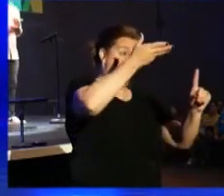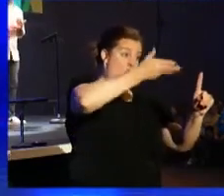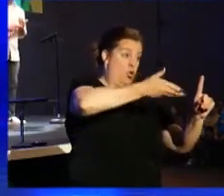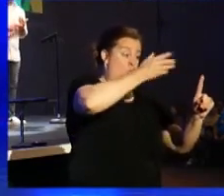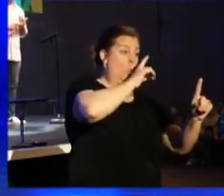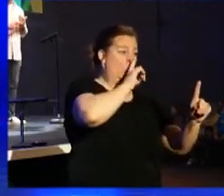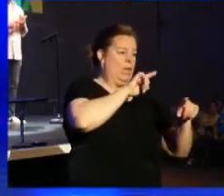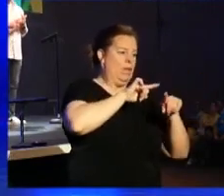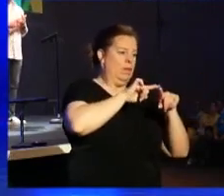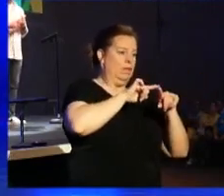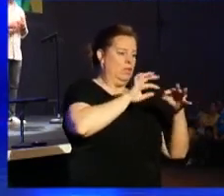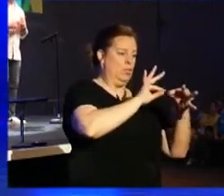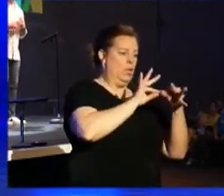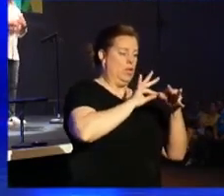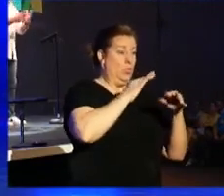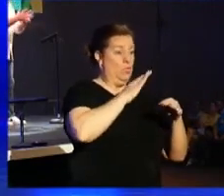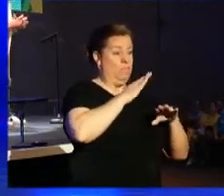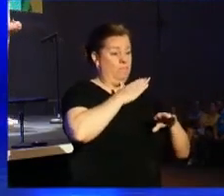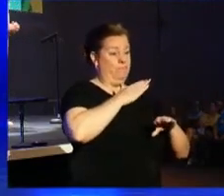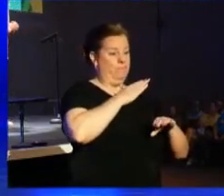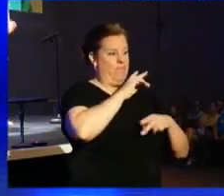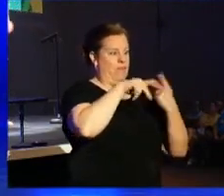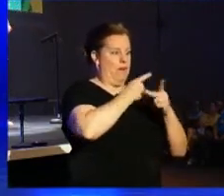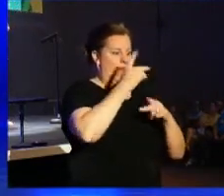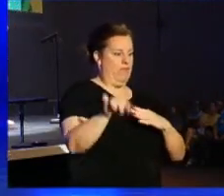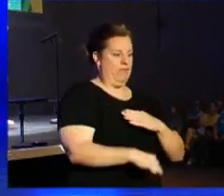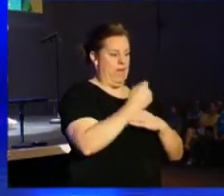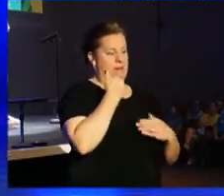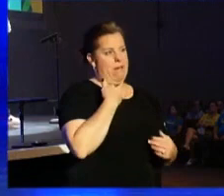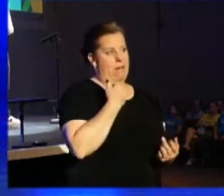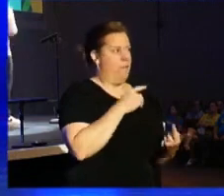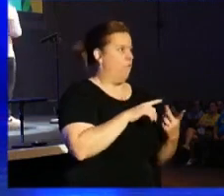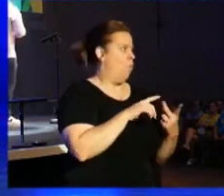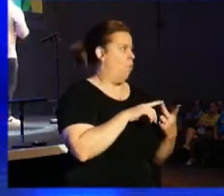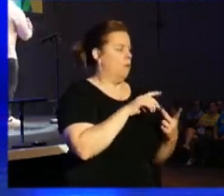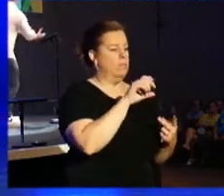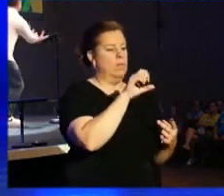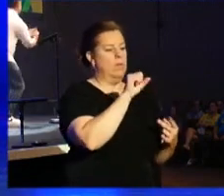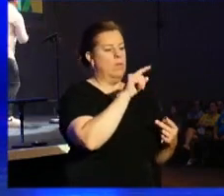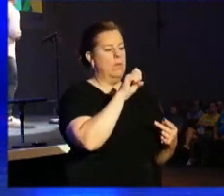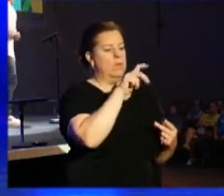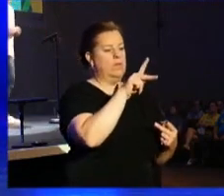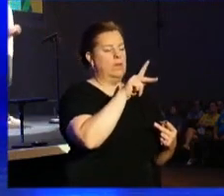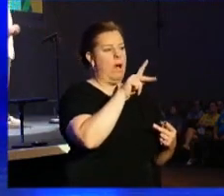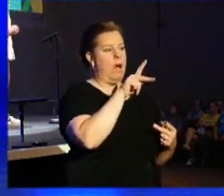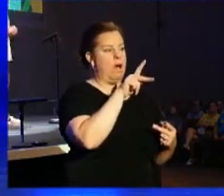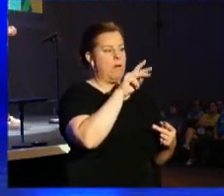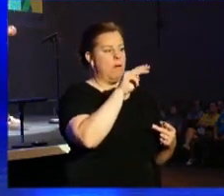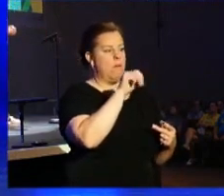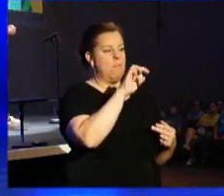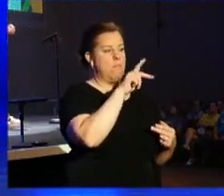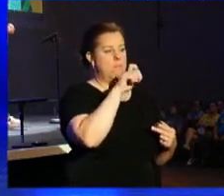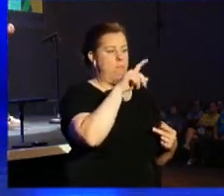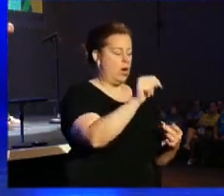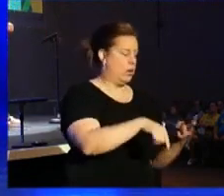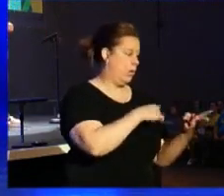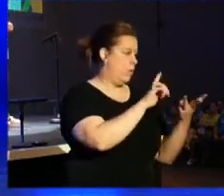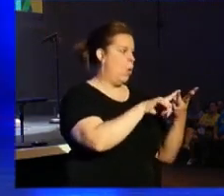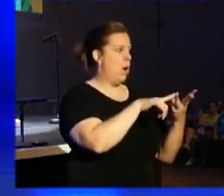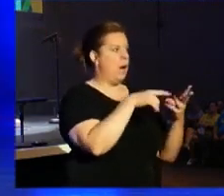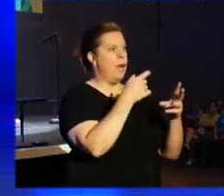I'm having, or what the stock market's doing, or how your favorite baseball team is doing, we're in